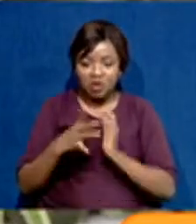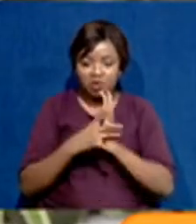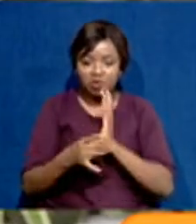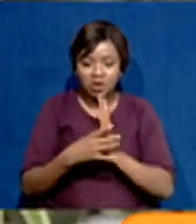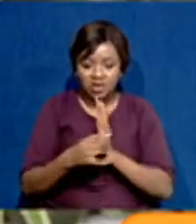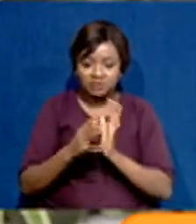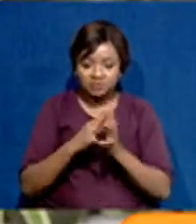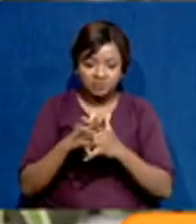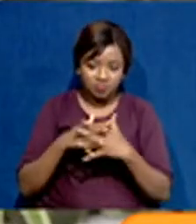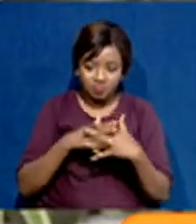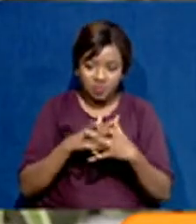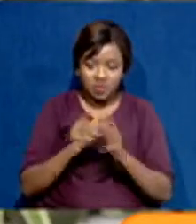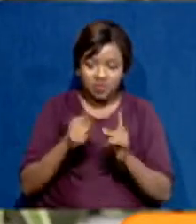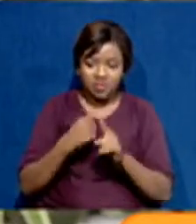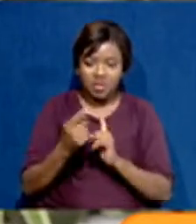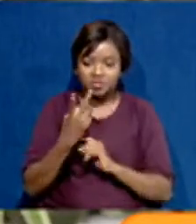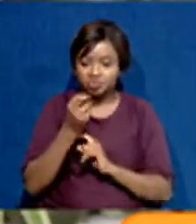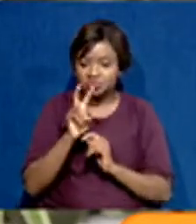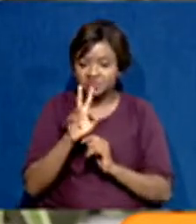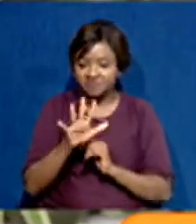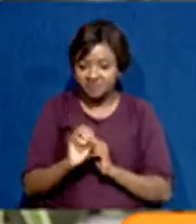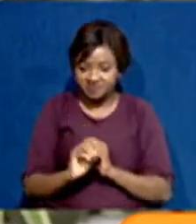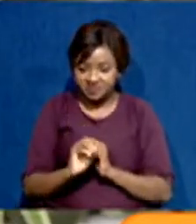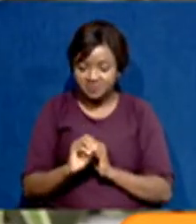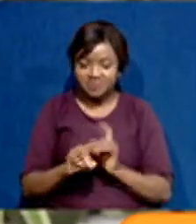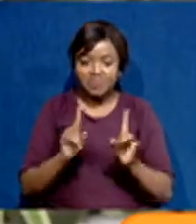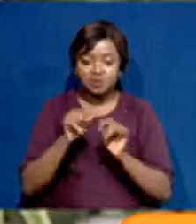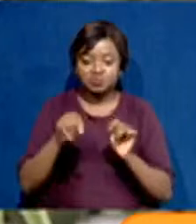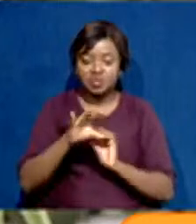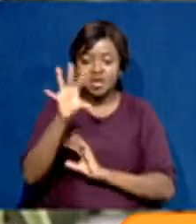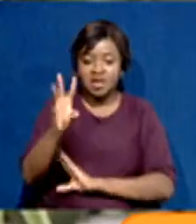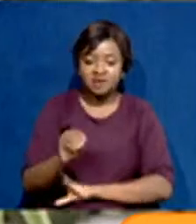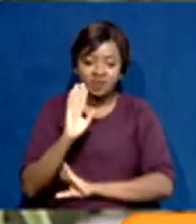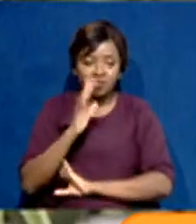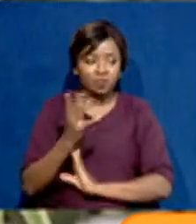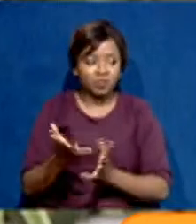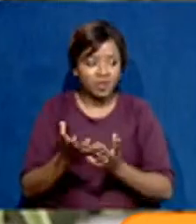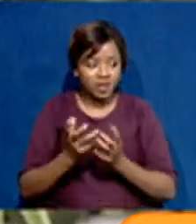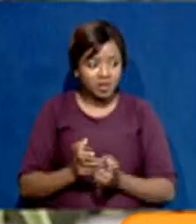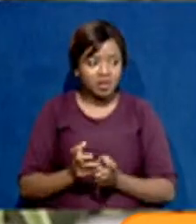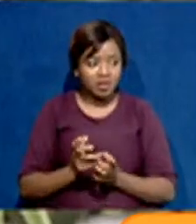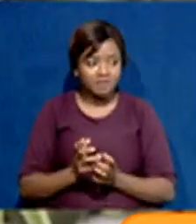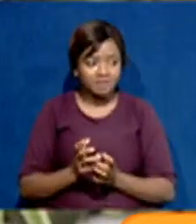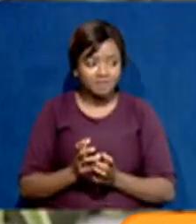$100 billion by 2050. And Africa will need close to about